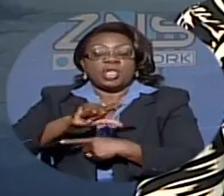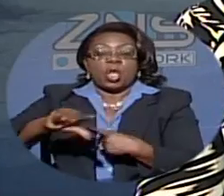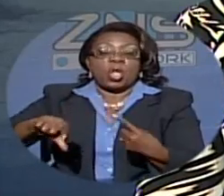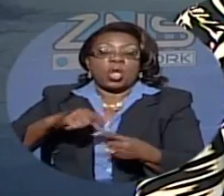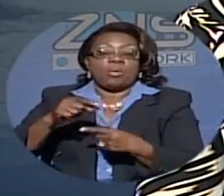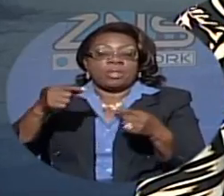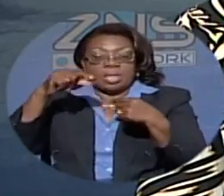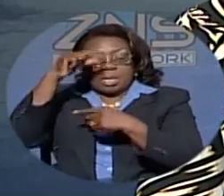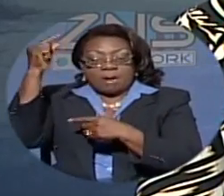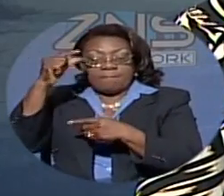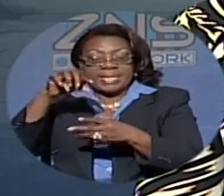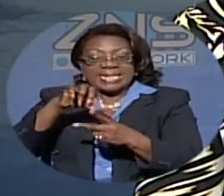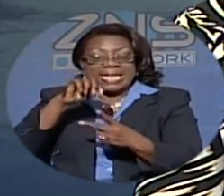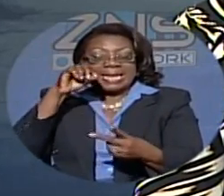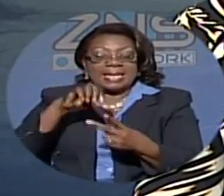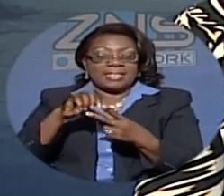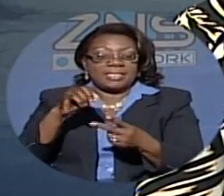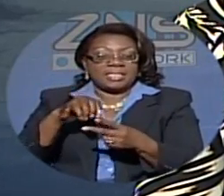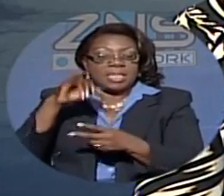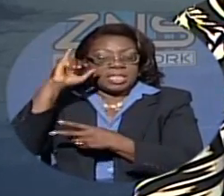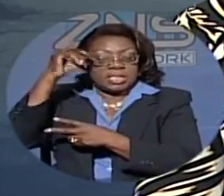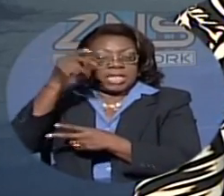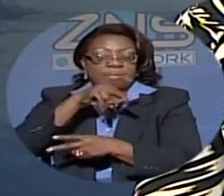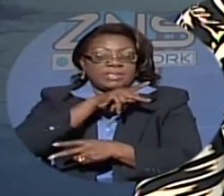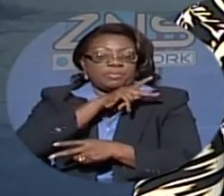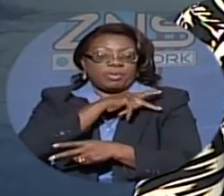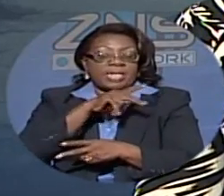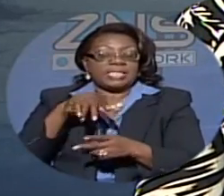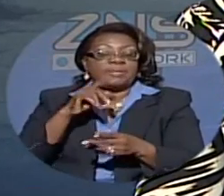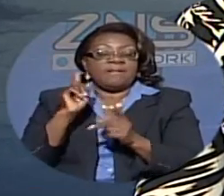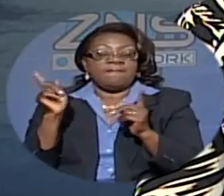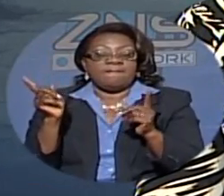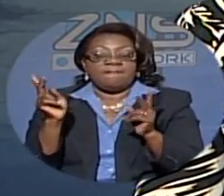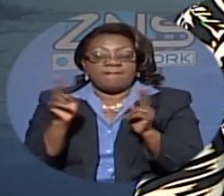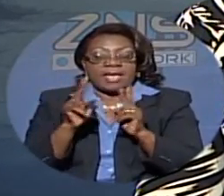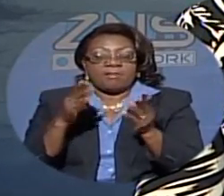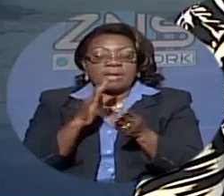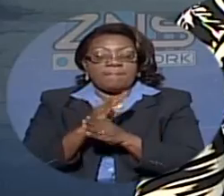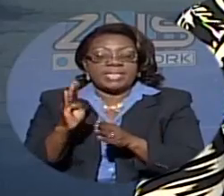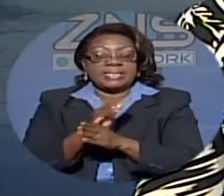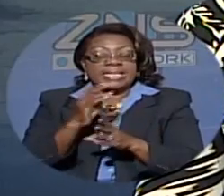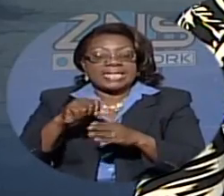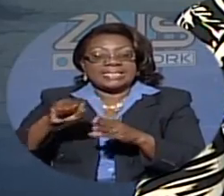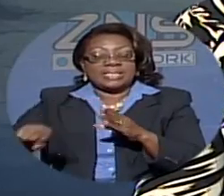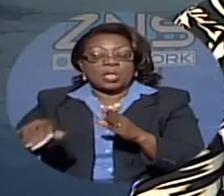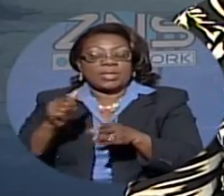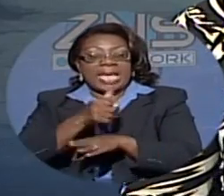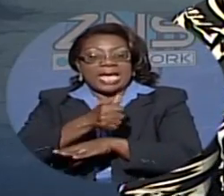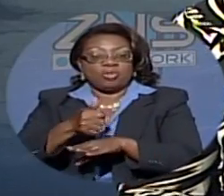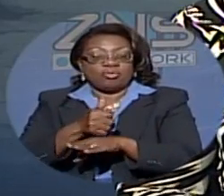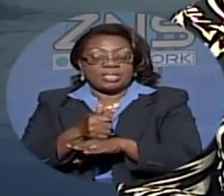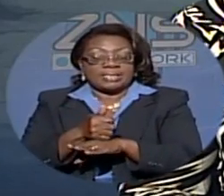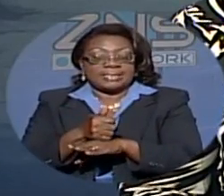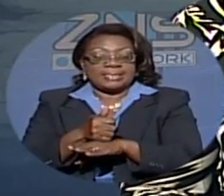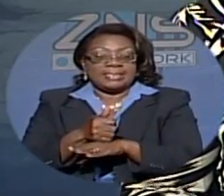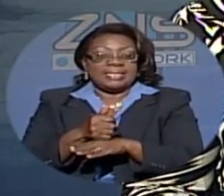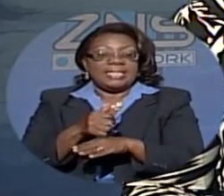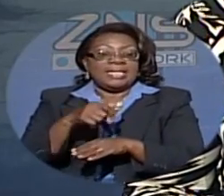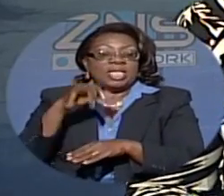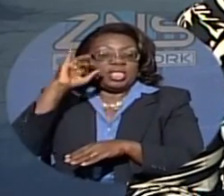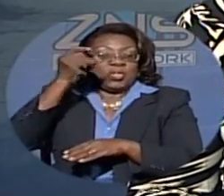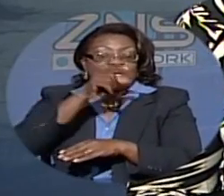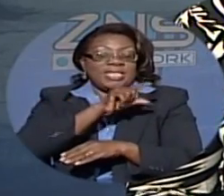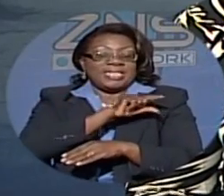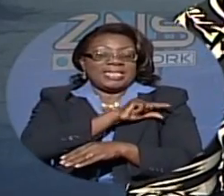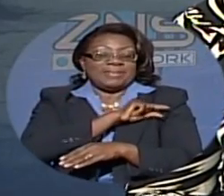elections in June, James Pratt has been very busy in South Andros. Julian Gibson caught up with the new chief counselor this weekend. He discussed his